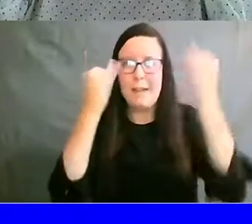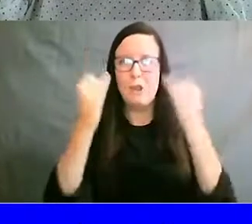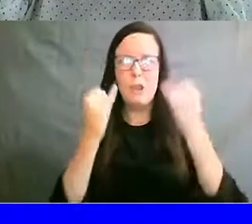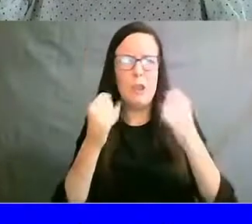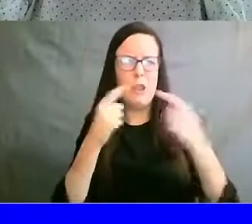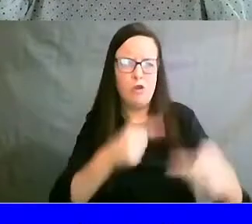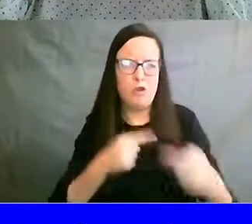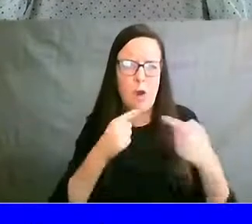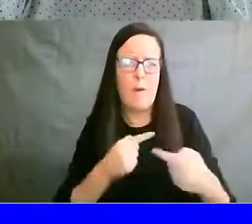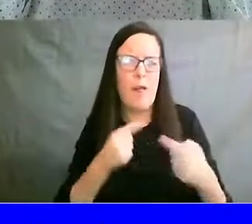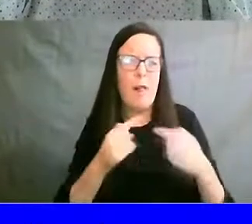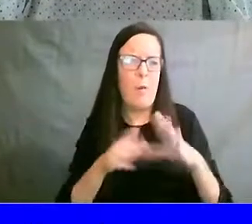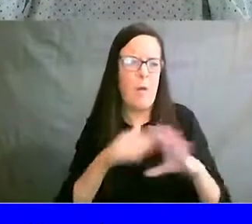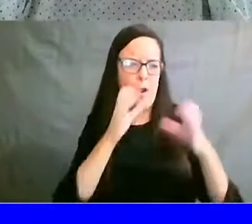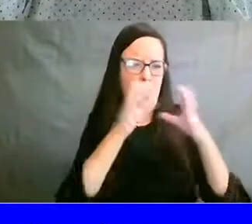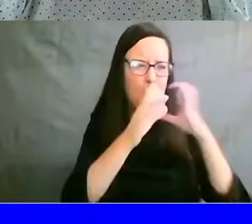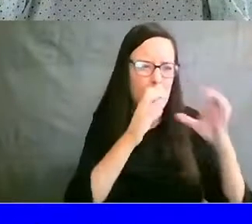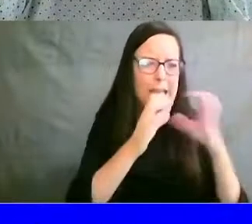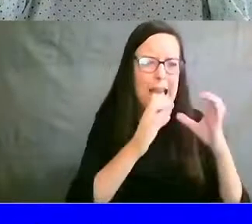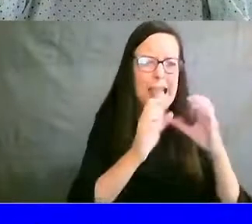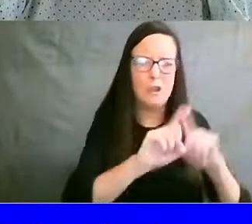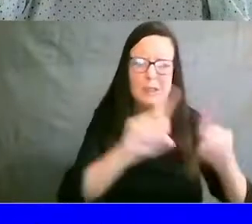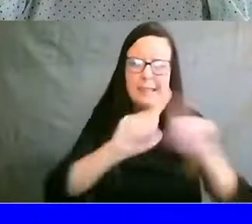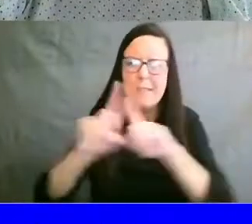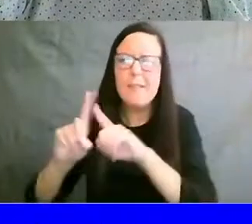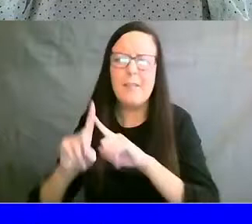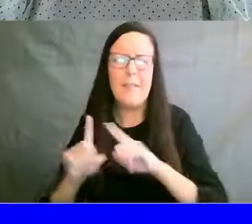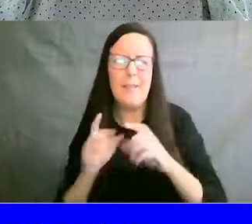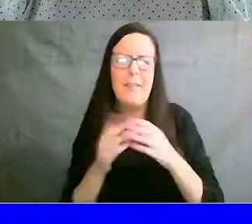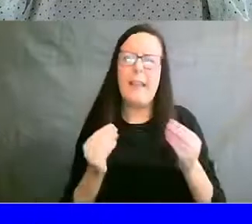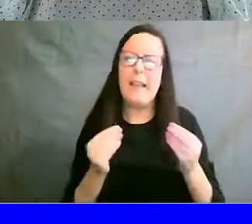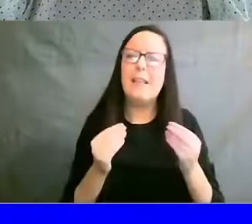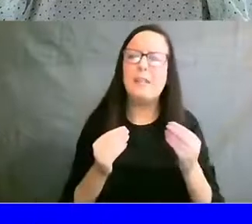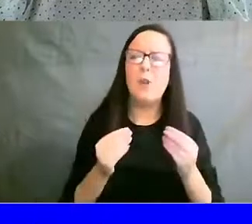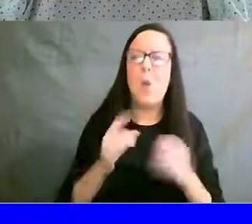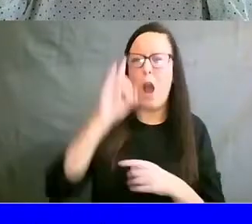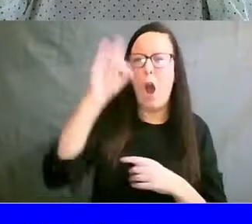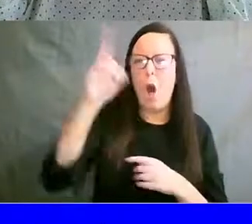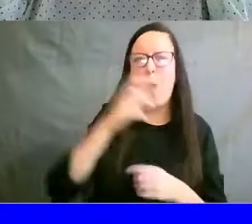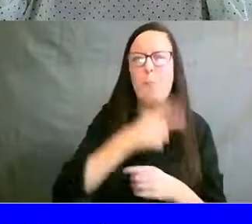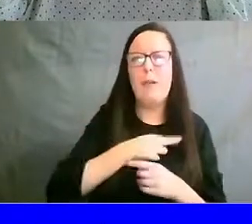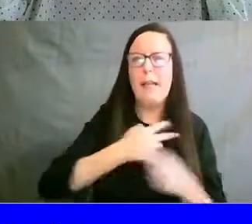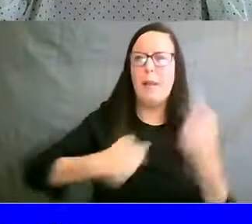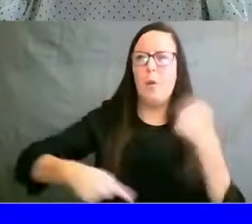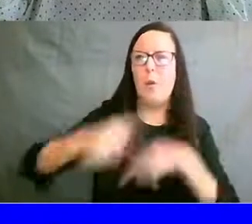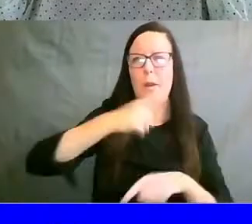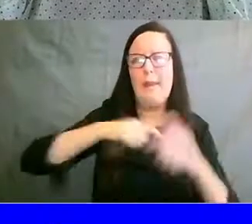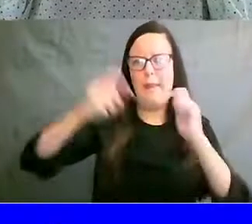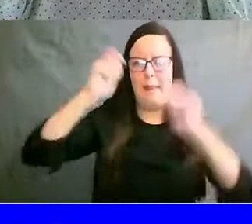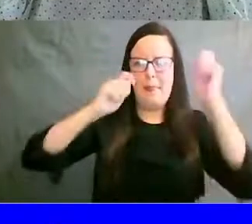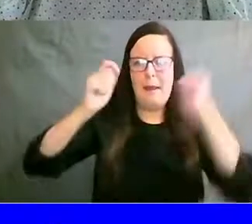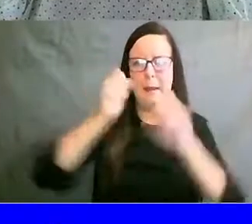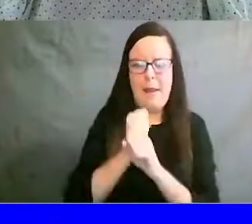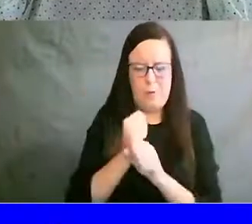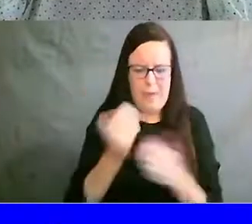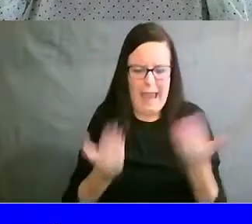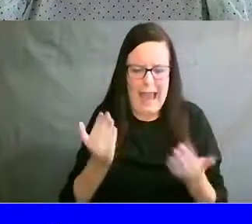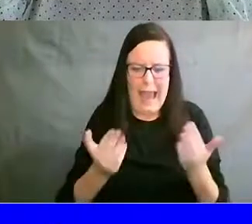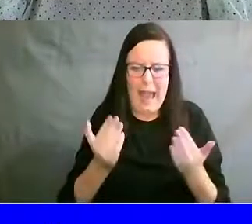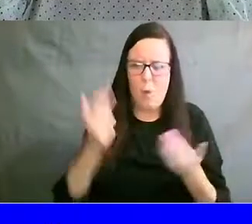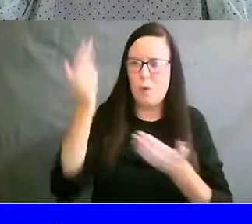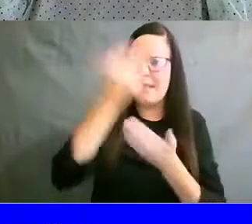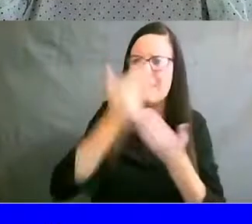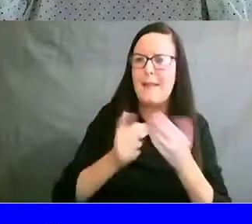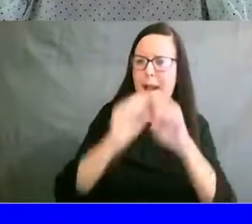difficult that actually is. So I think it behoves us all to really seriously think about how we can design our systems to really support people